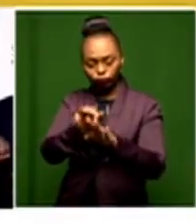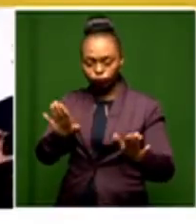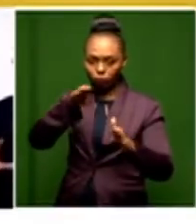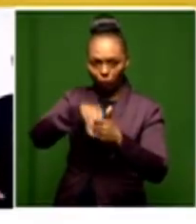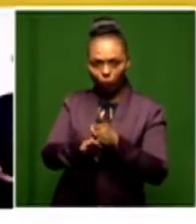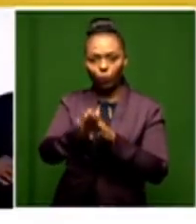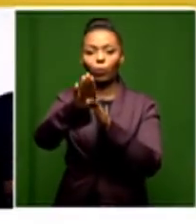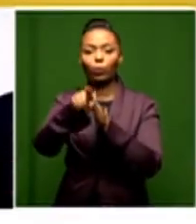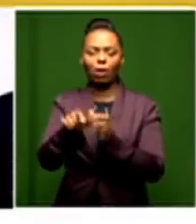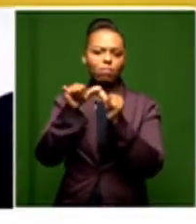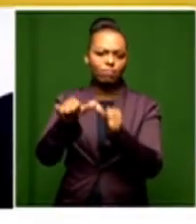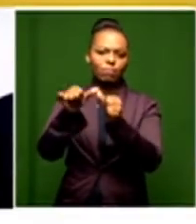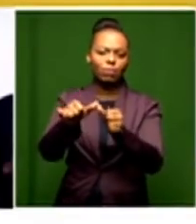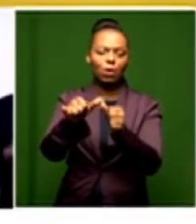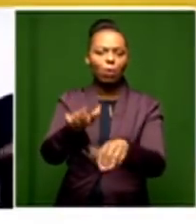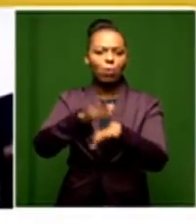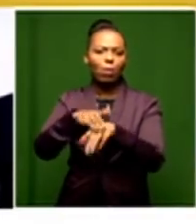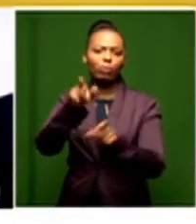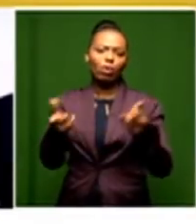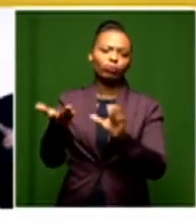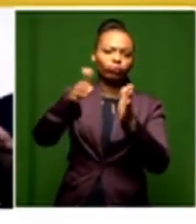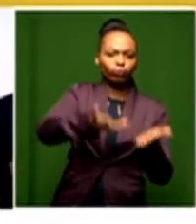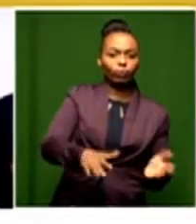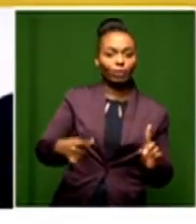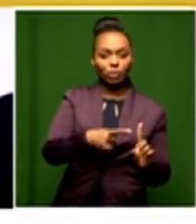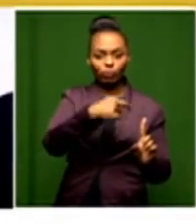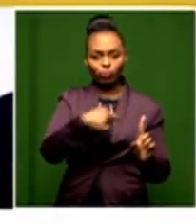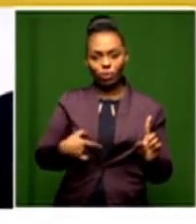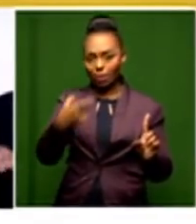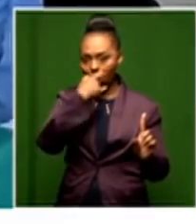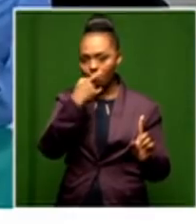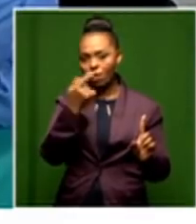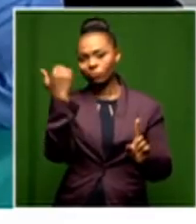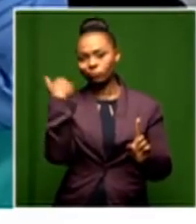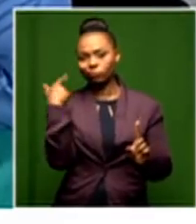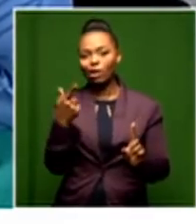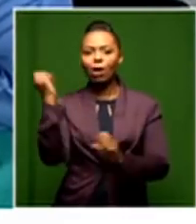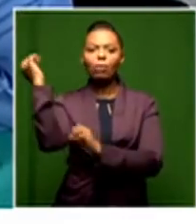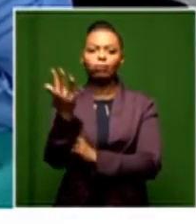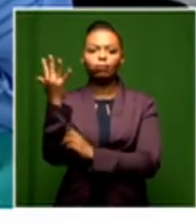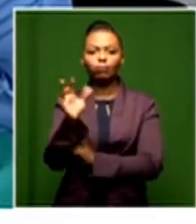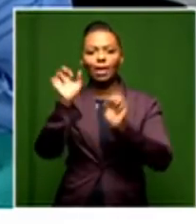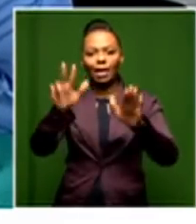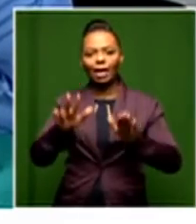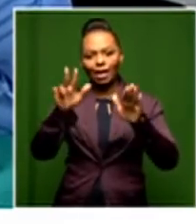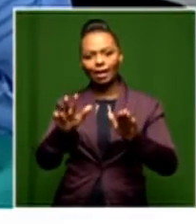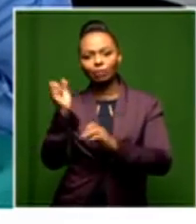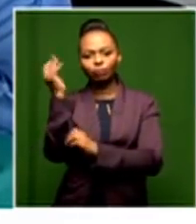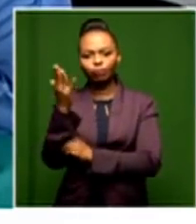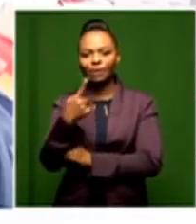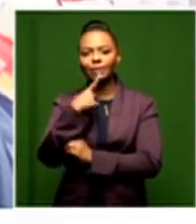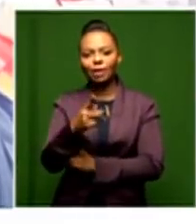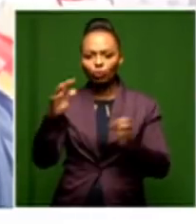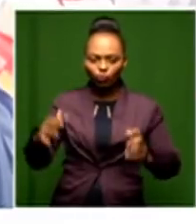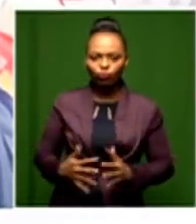virus, which continues to claim more lives. ANC President Cyril Ramaphosa delivered his January 8th statement under the theme